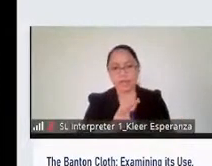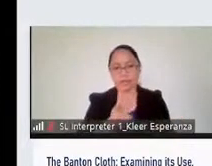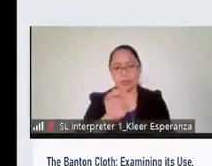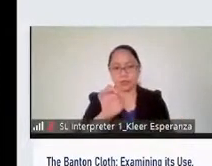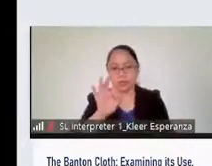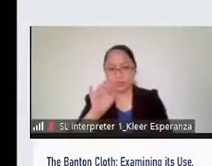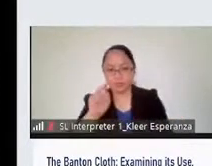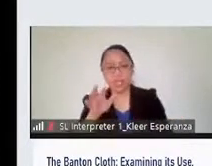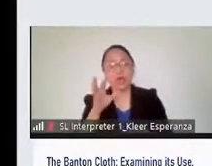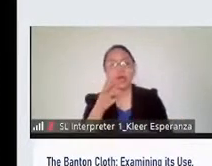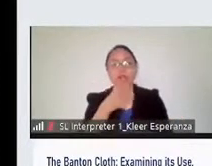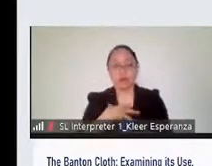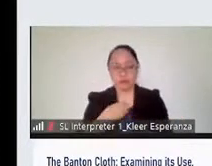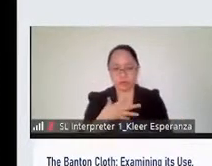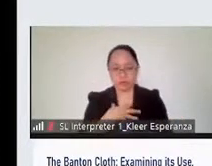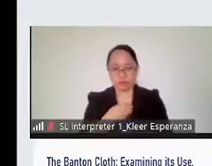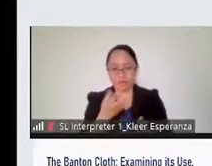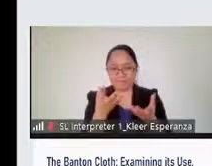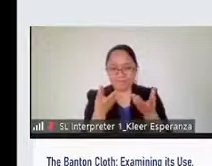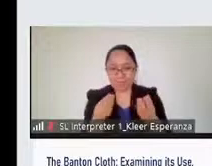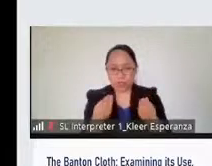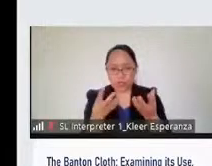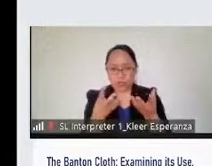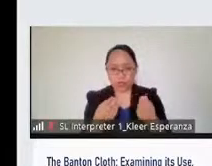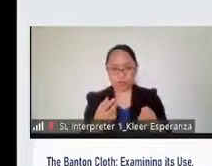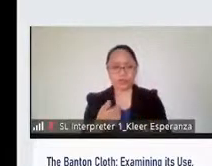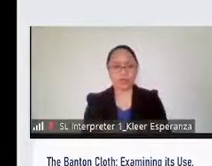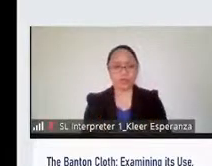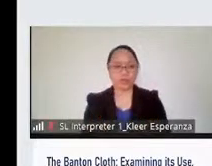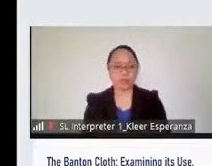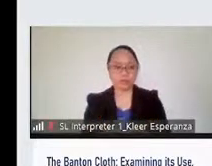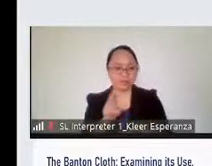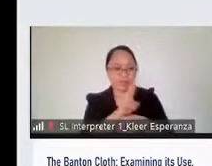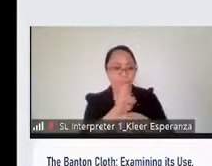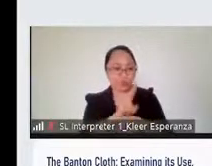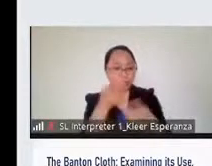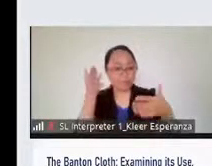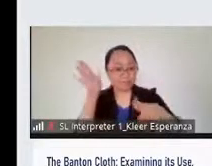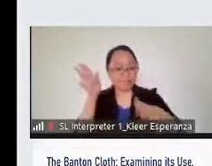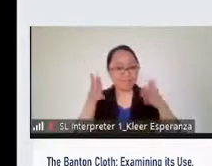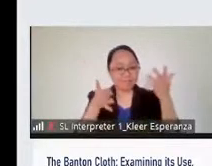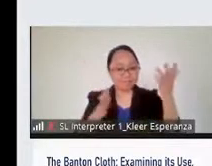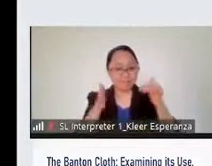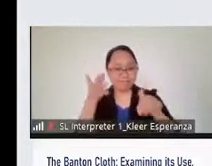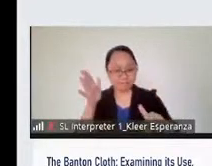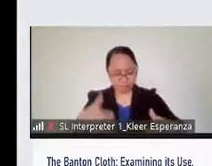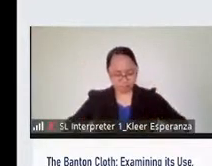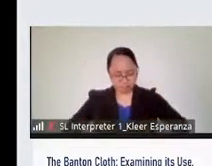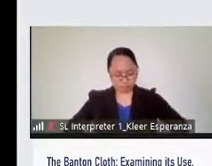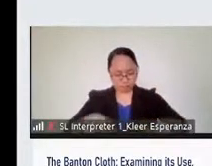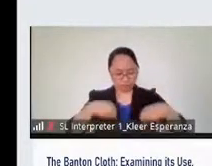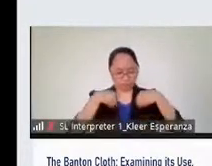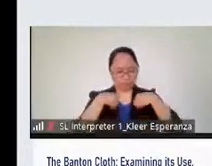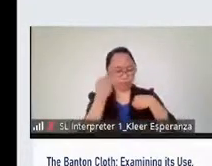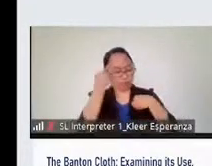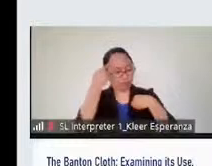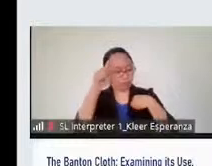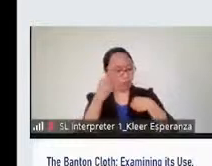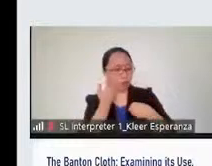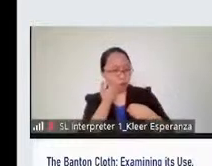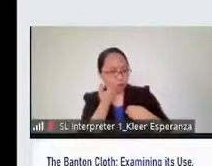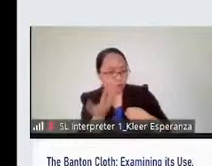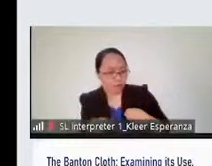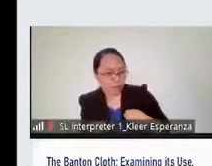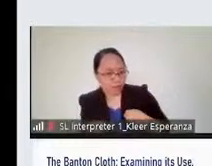A and B. The Ifugao death blanket is tightly woven compared to the Bontok shroud. From the captured images, fragments A